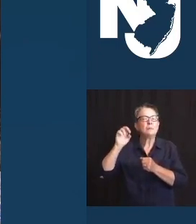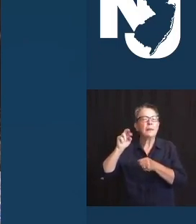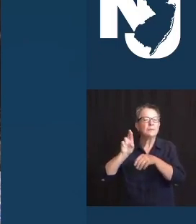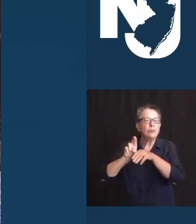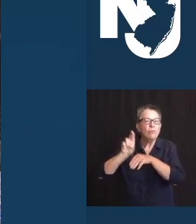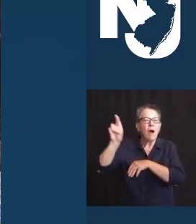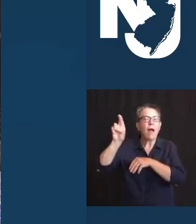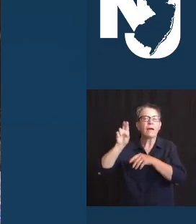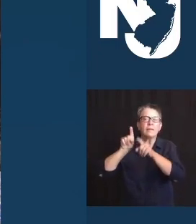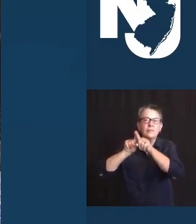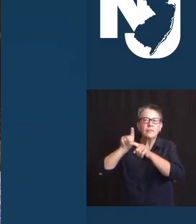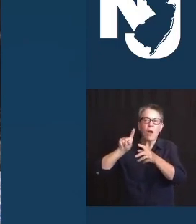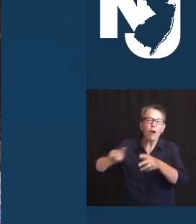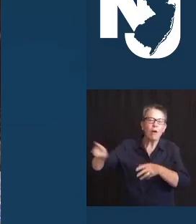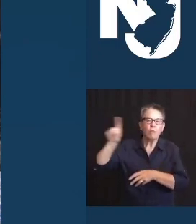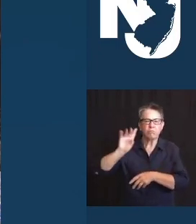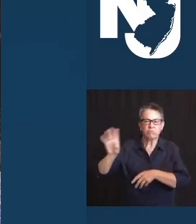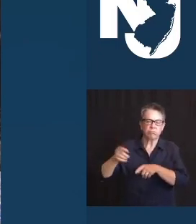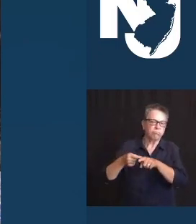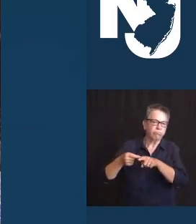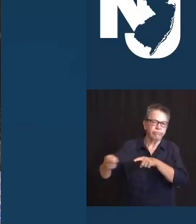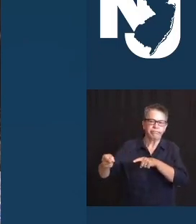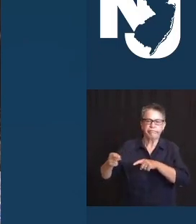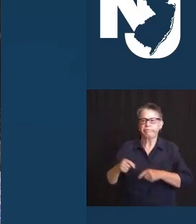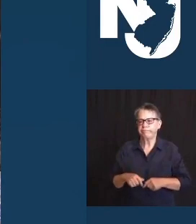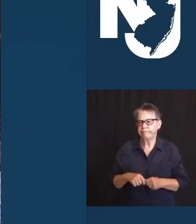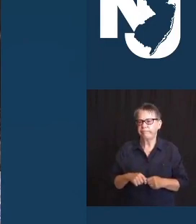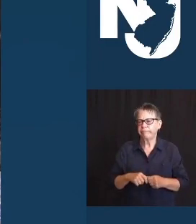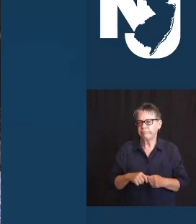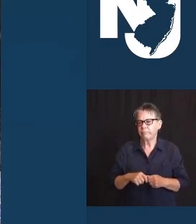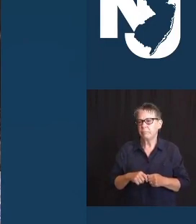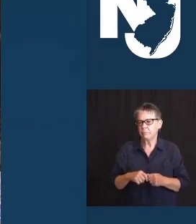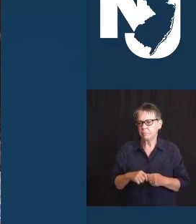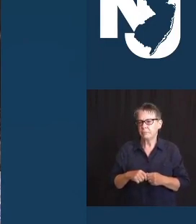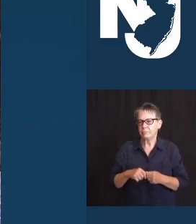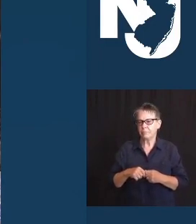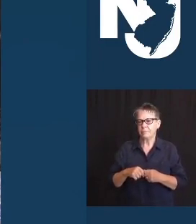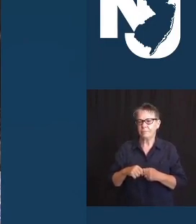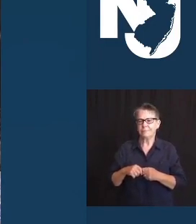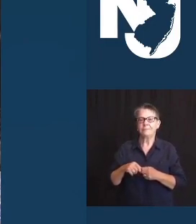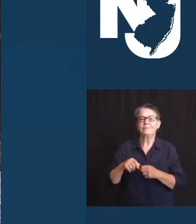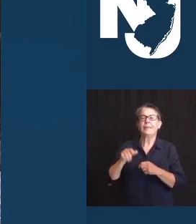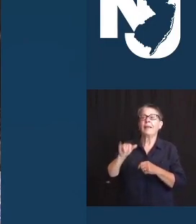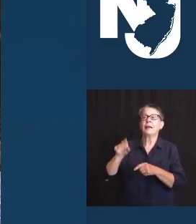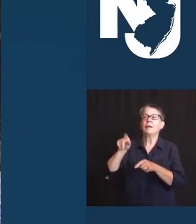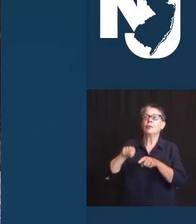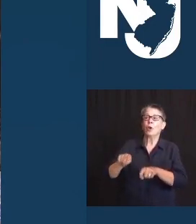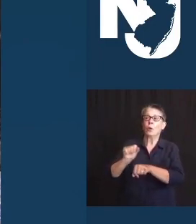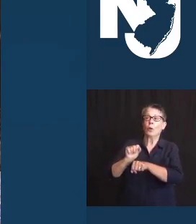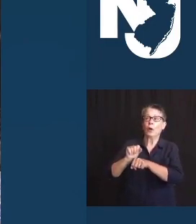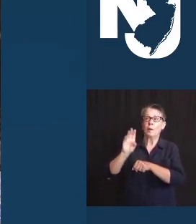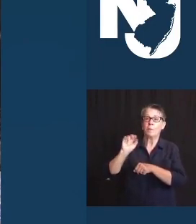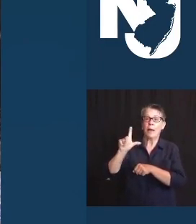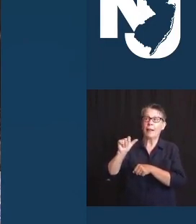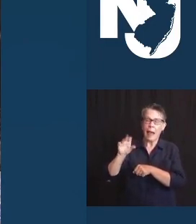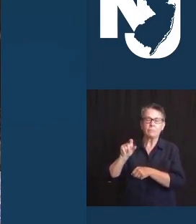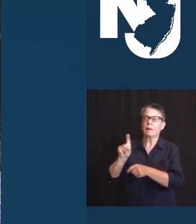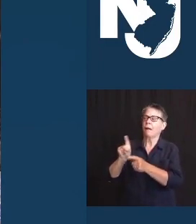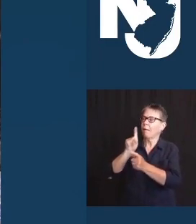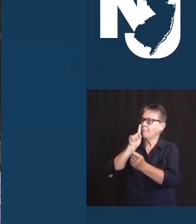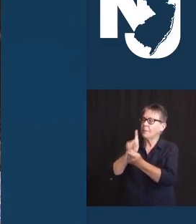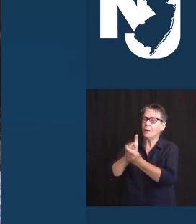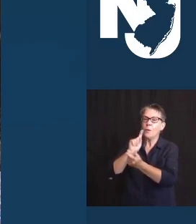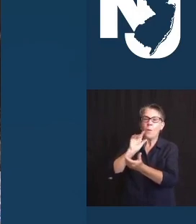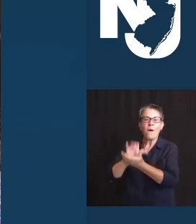Shirley. Upon his retirement from AT&T, he began a career teaching mathematics and engineering at the County College of Morris,